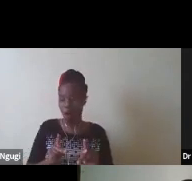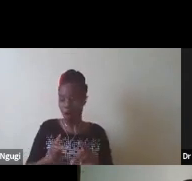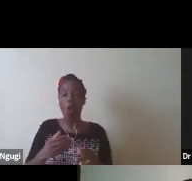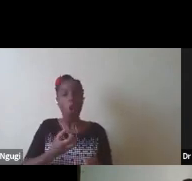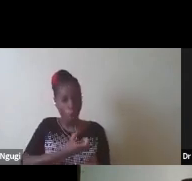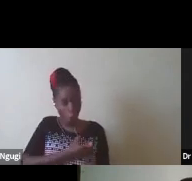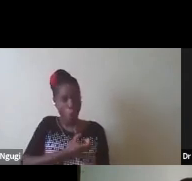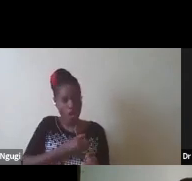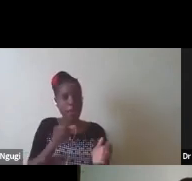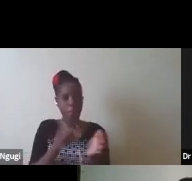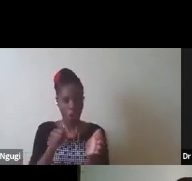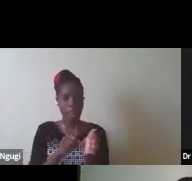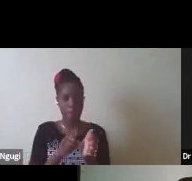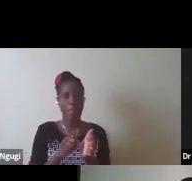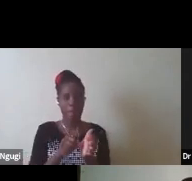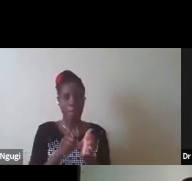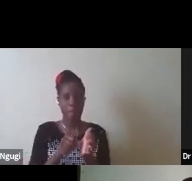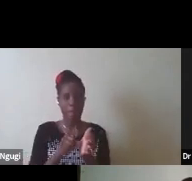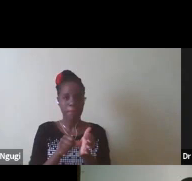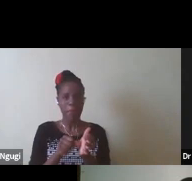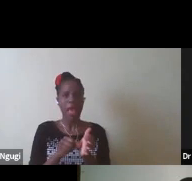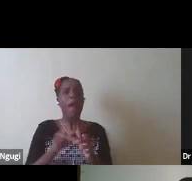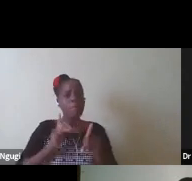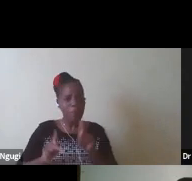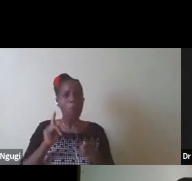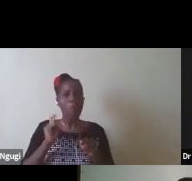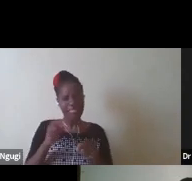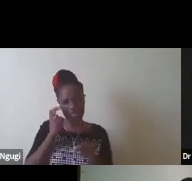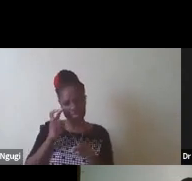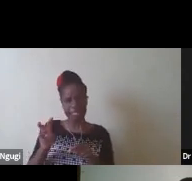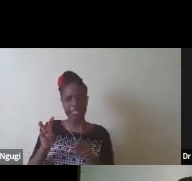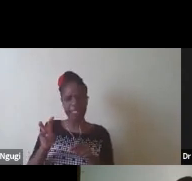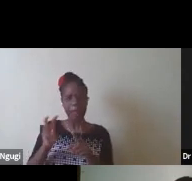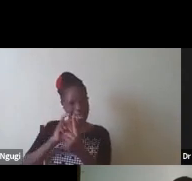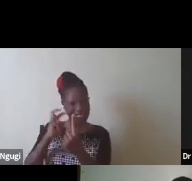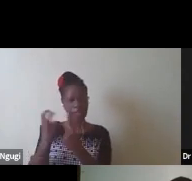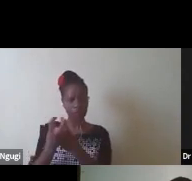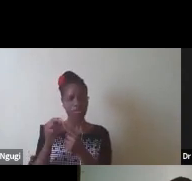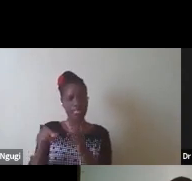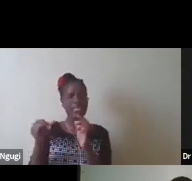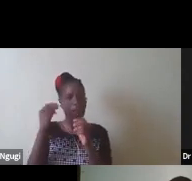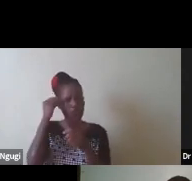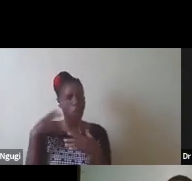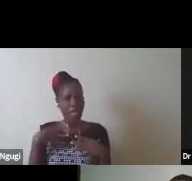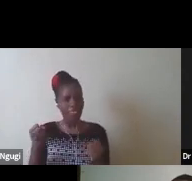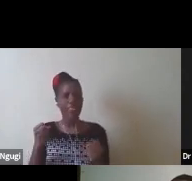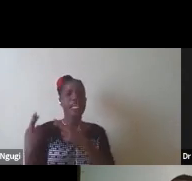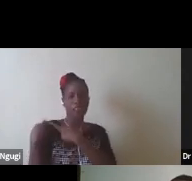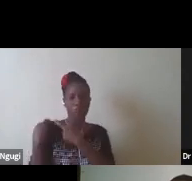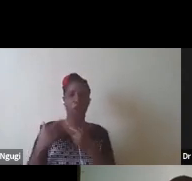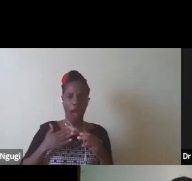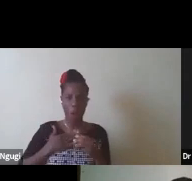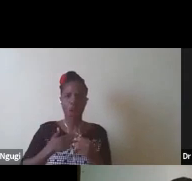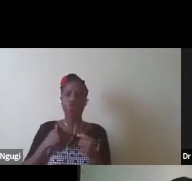take ownership of the program. They should see it as their own program for their own good and for the good of mental health care in the country, and not to see it as an